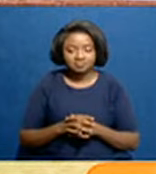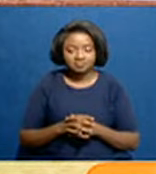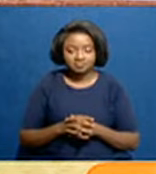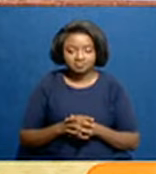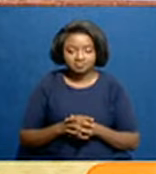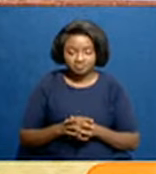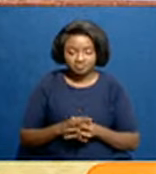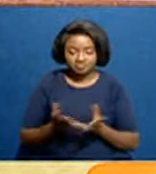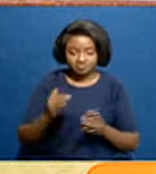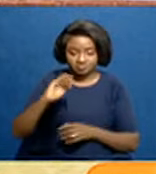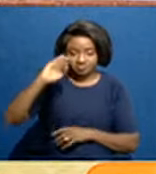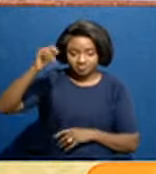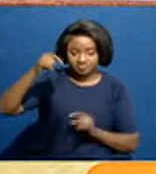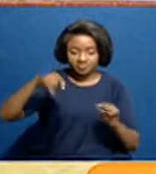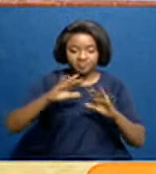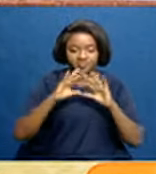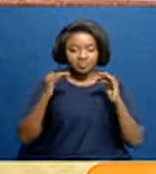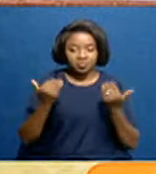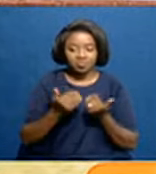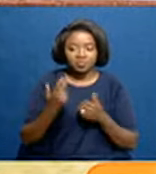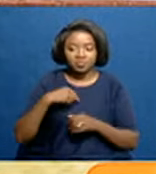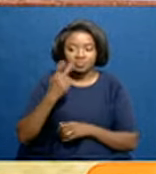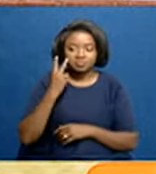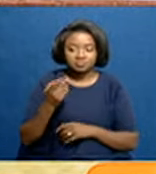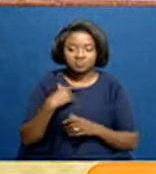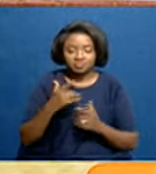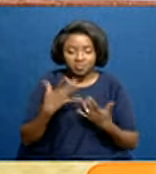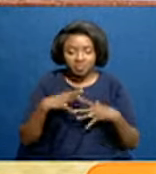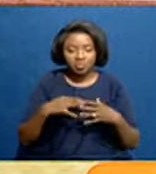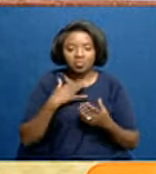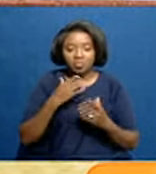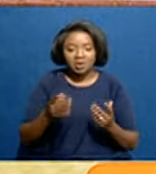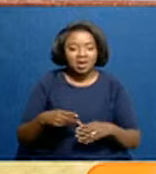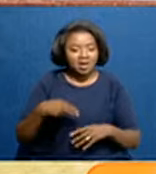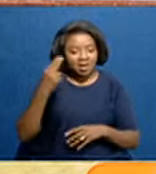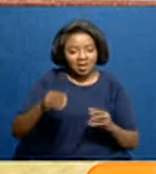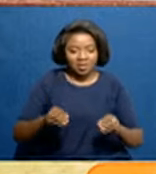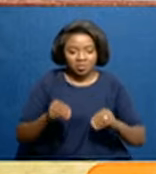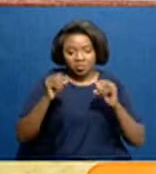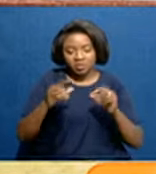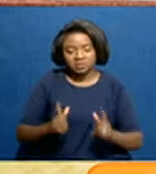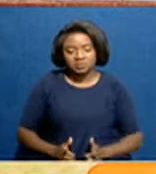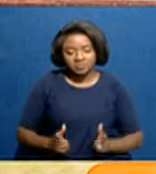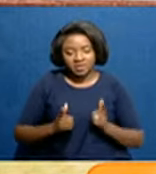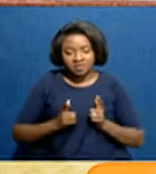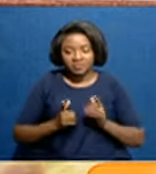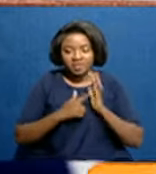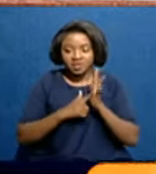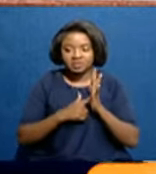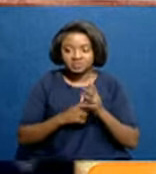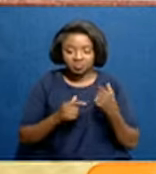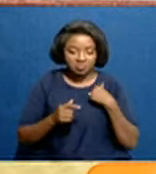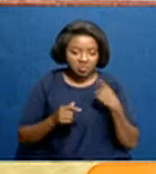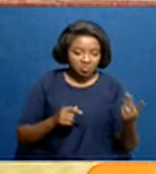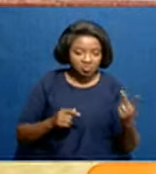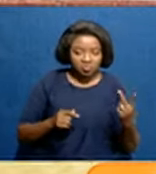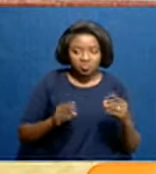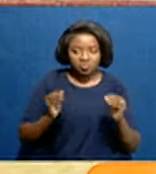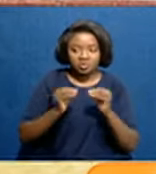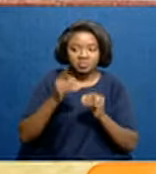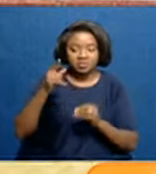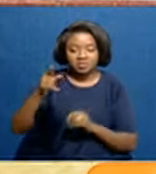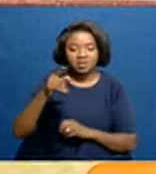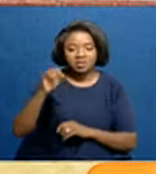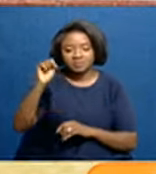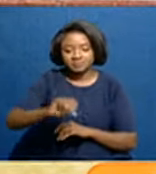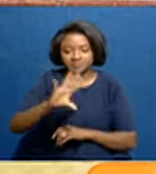urbanization generally in the world is associated with high quality of life. Yeah. You and I, Jeff, had a chance of living in South Africa. Correct. And we met in the streets of